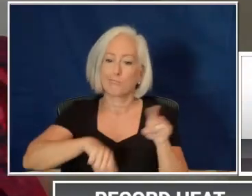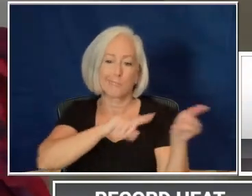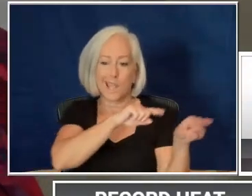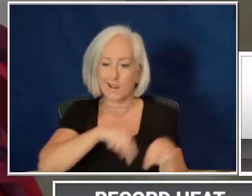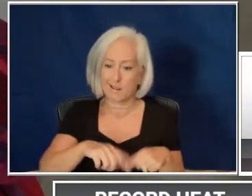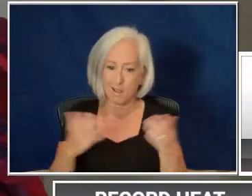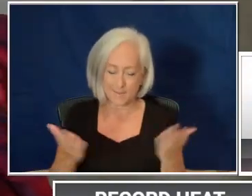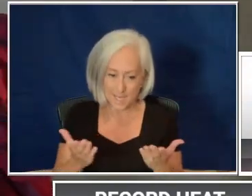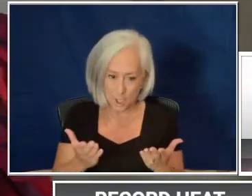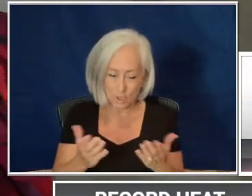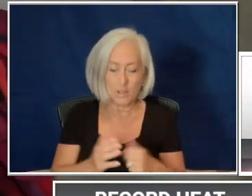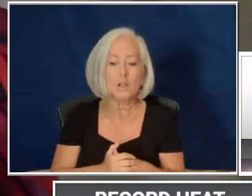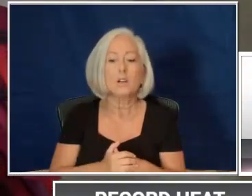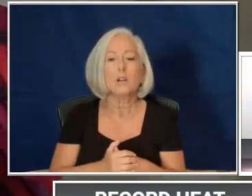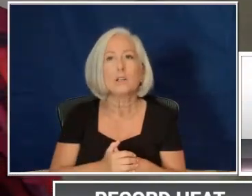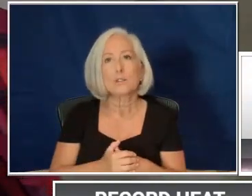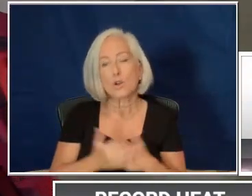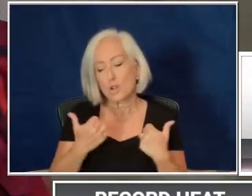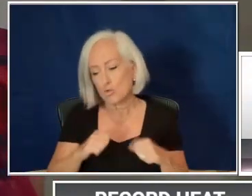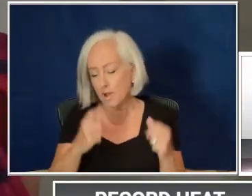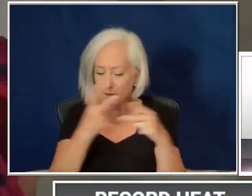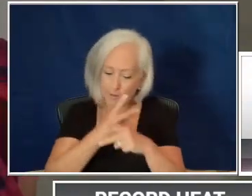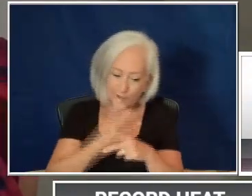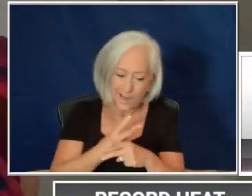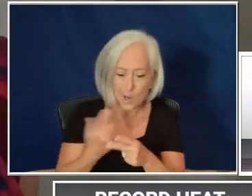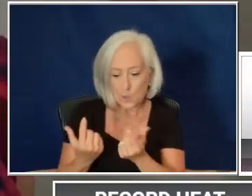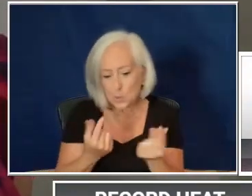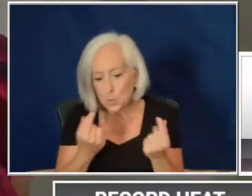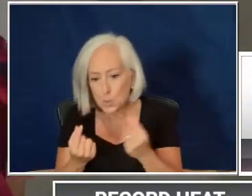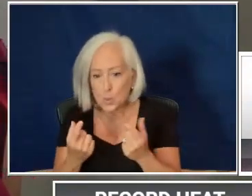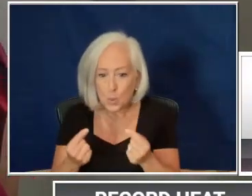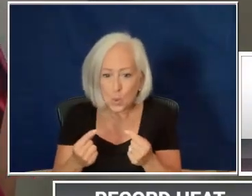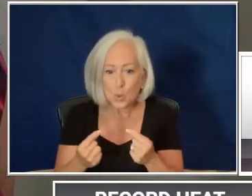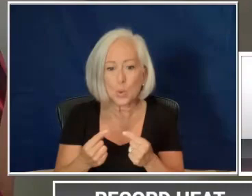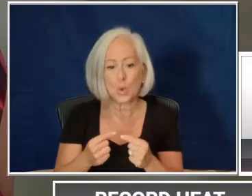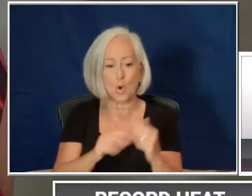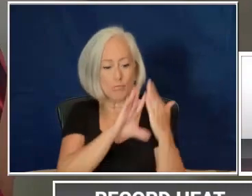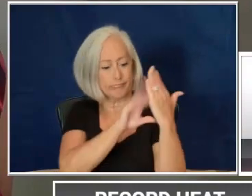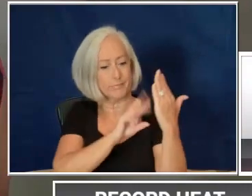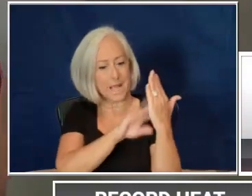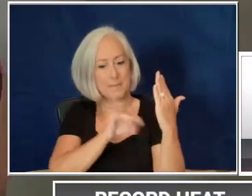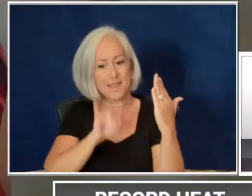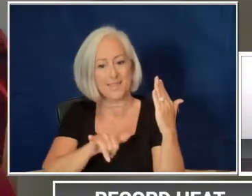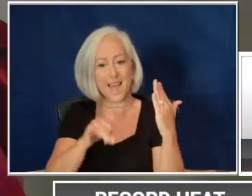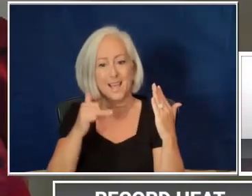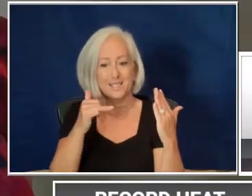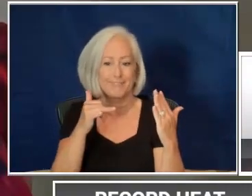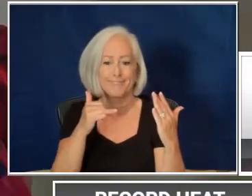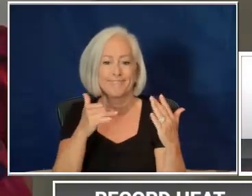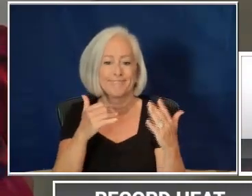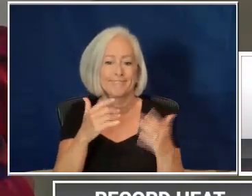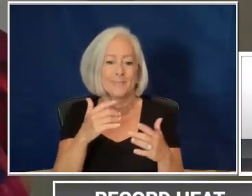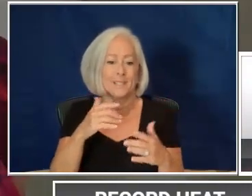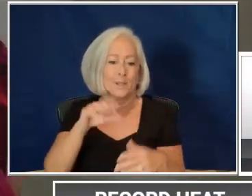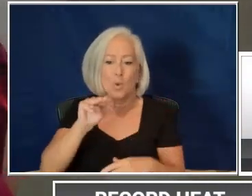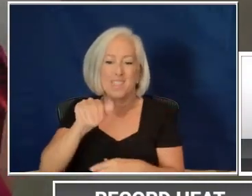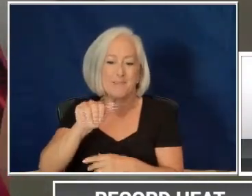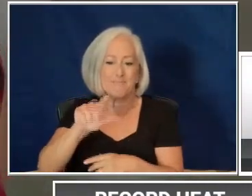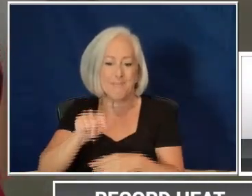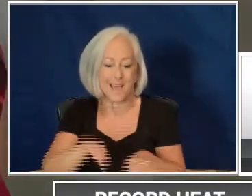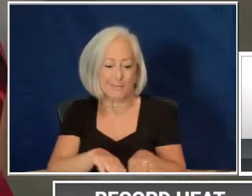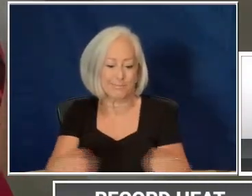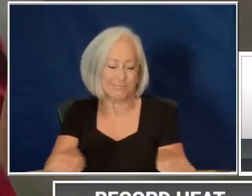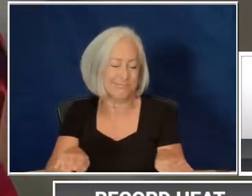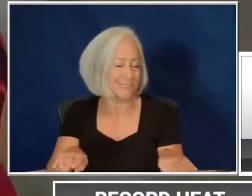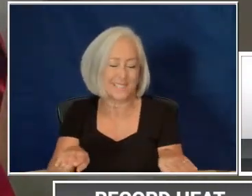So you're trying to make do with what you have or mimic it upstairs on a mat. And what ends up happening is that it's just not the same.